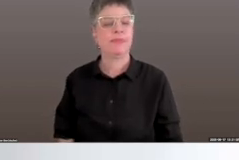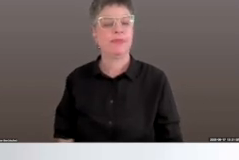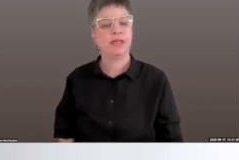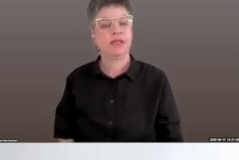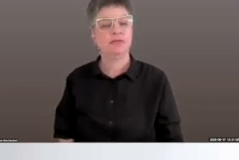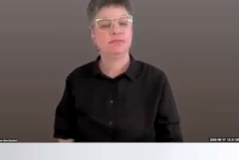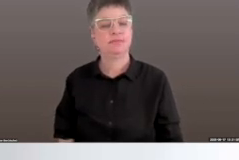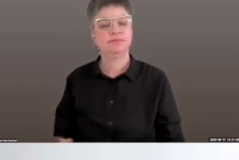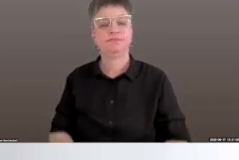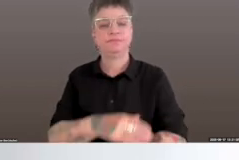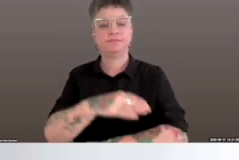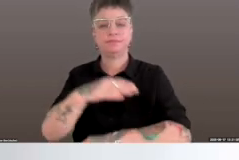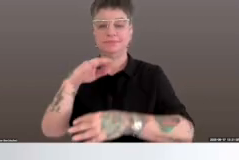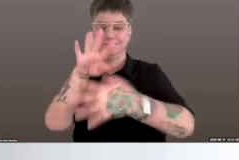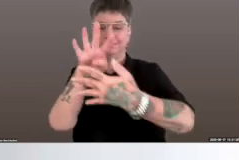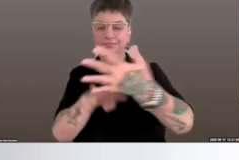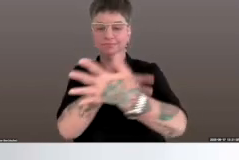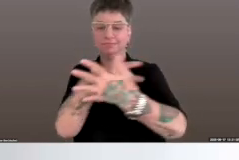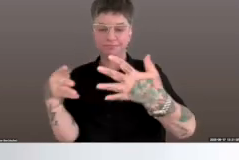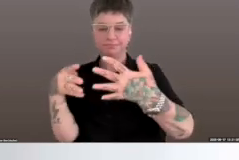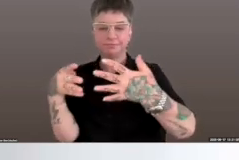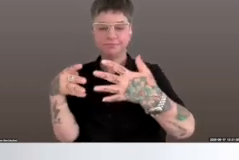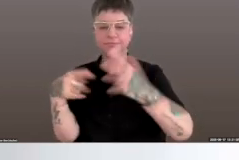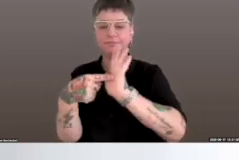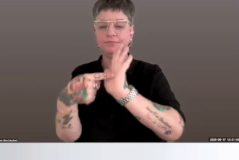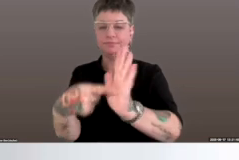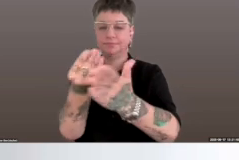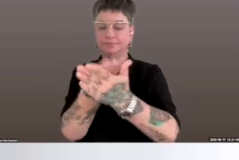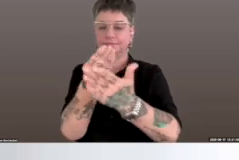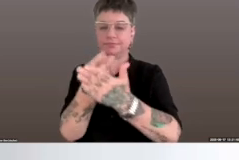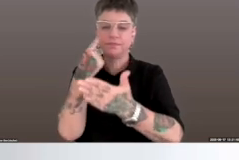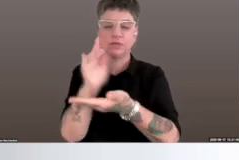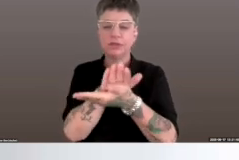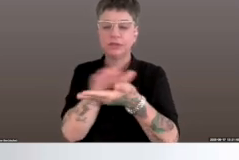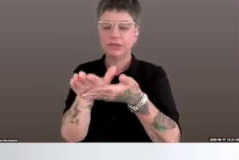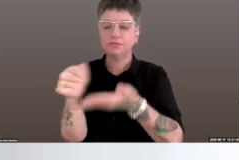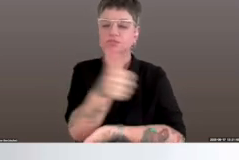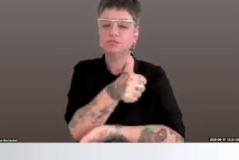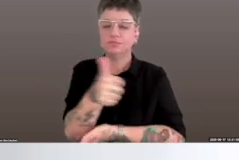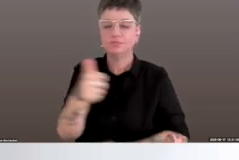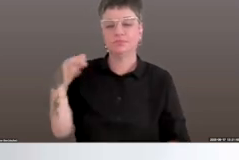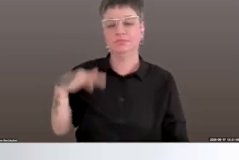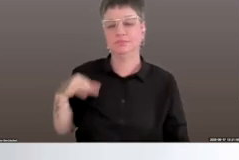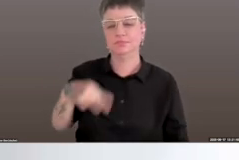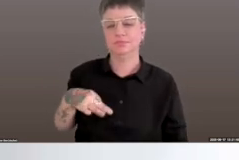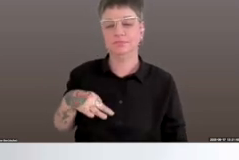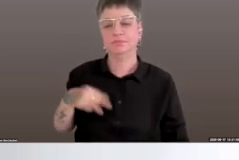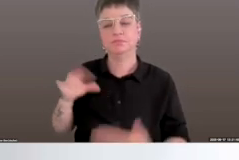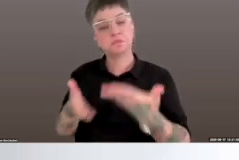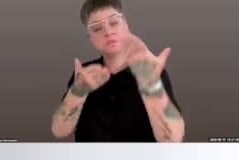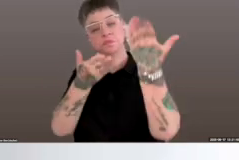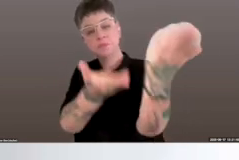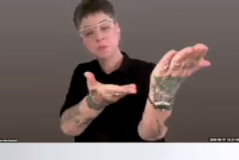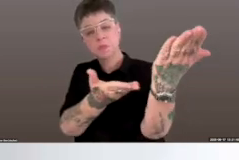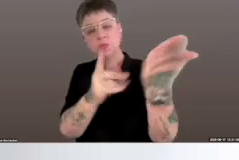The table on this slide includes the funding for clean transportation incentives that was proposed in the May revision to